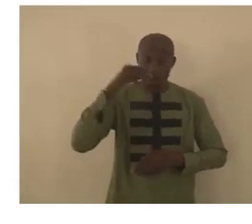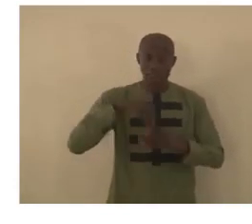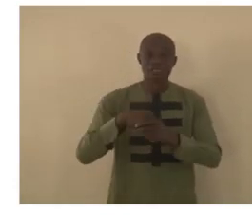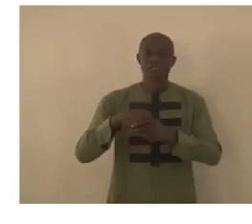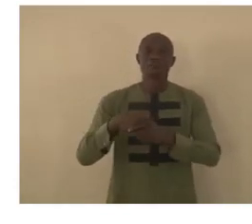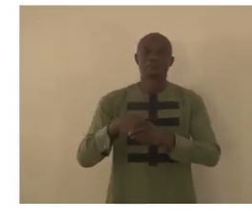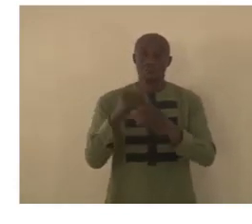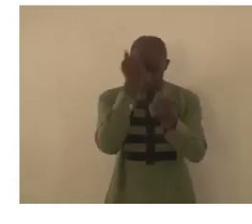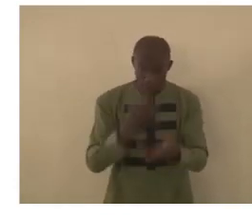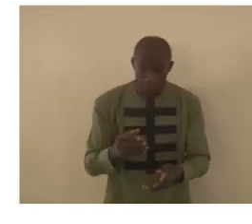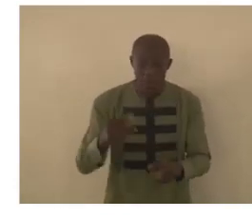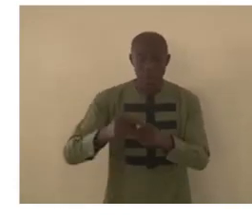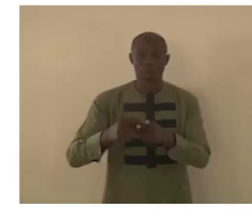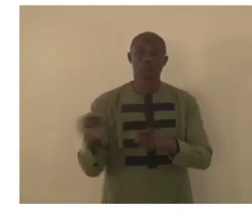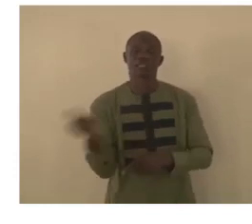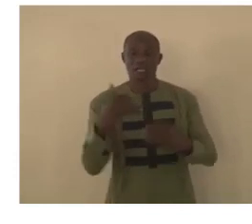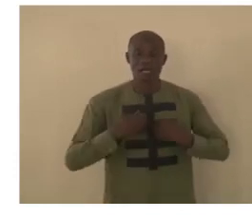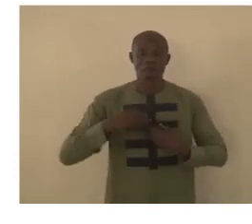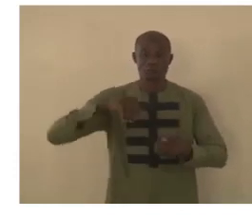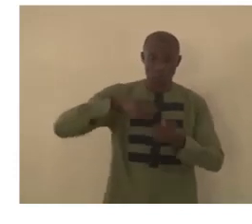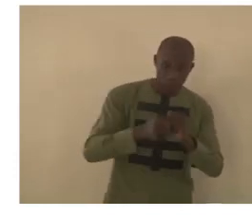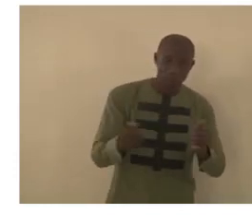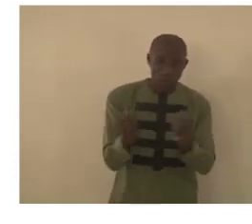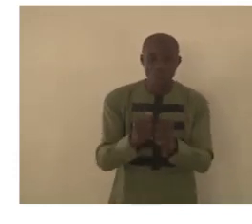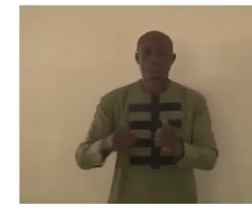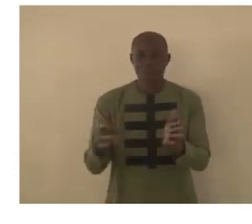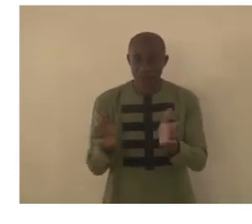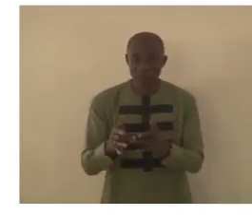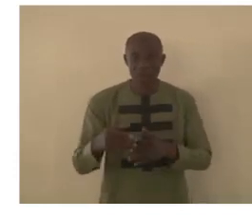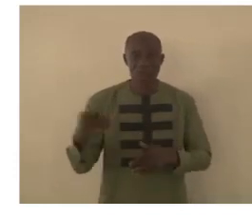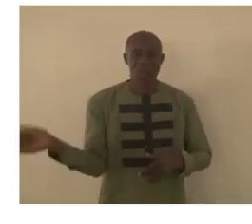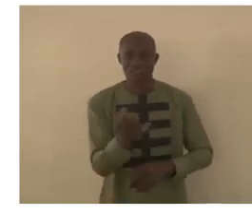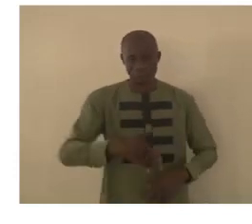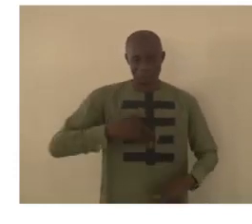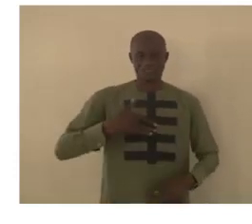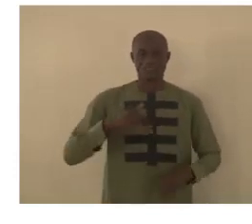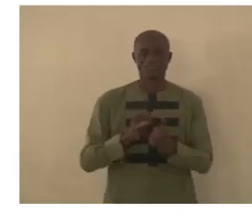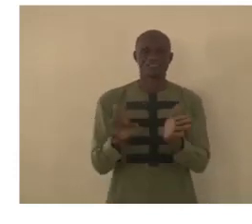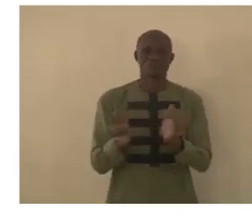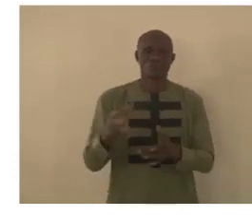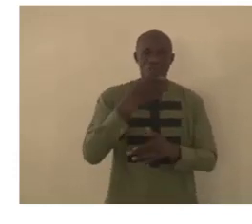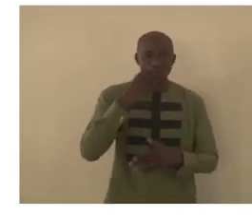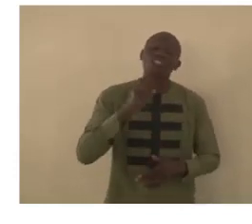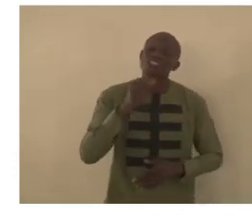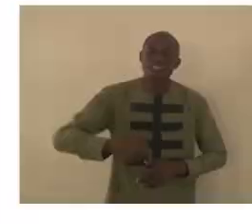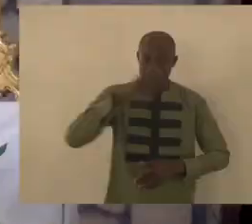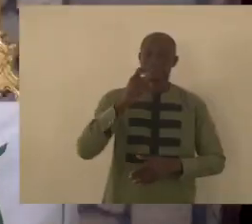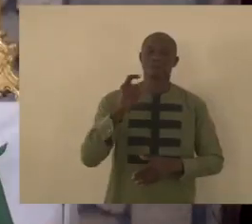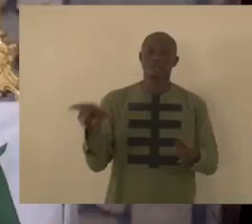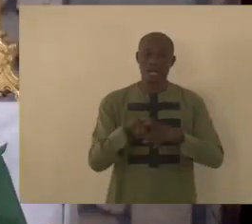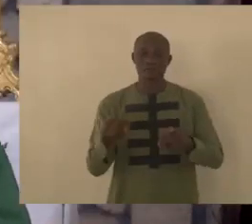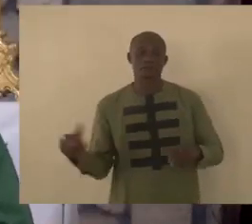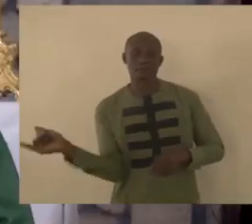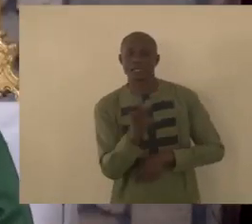their observance of the law. And they had plenty issues with Jesus because they felt Jesus was not as strict as they were. Remember at one